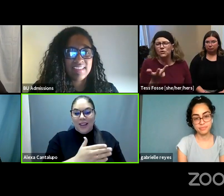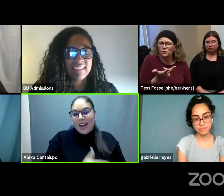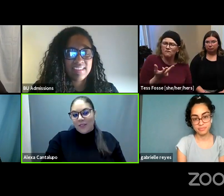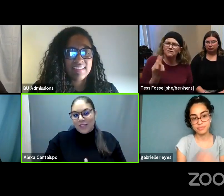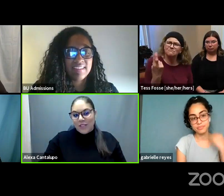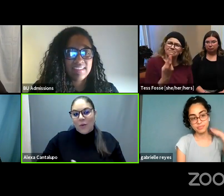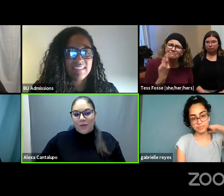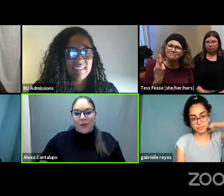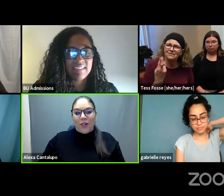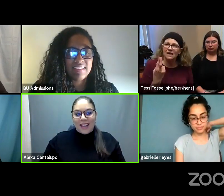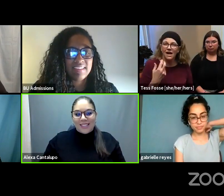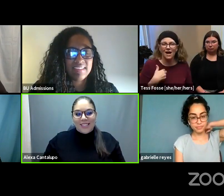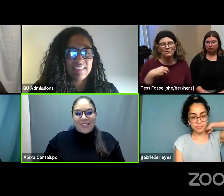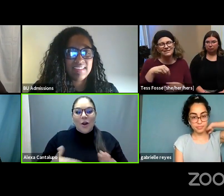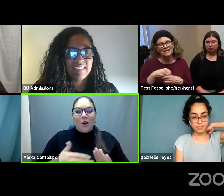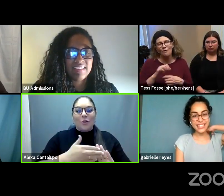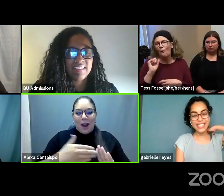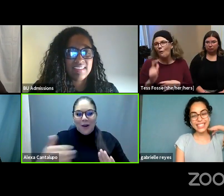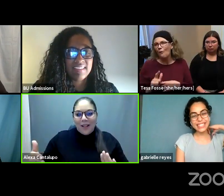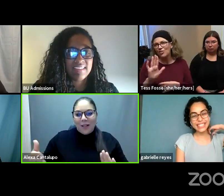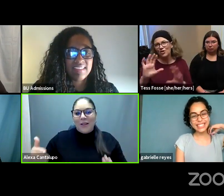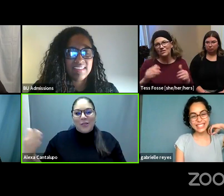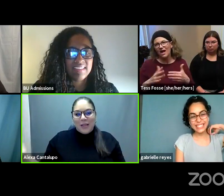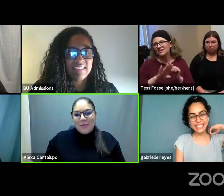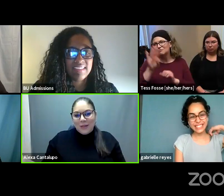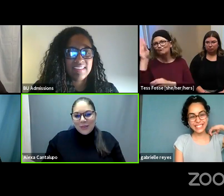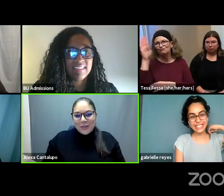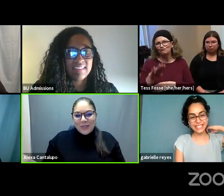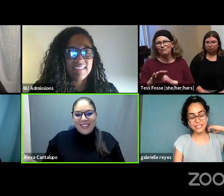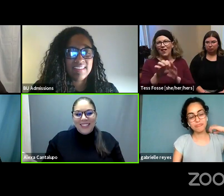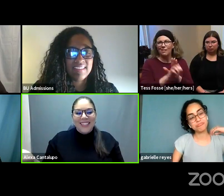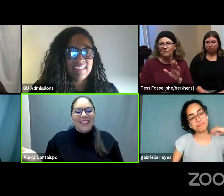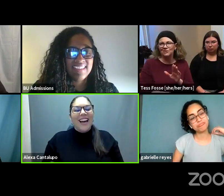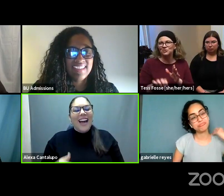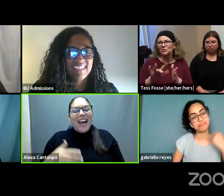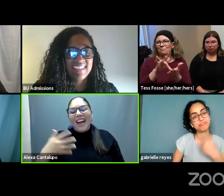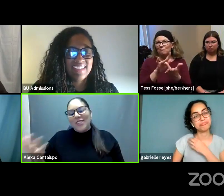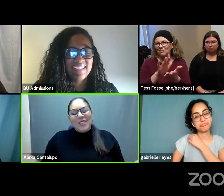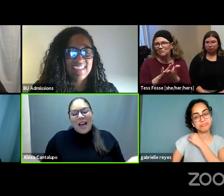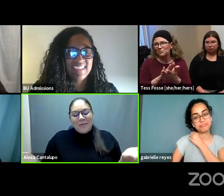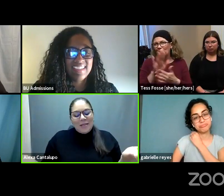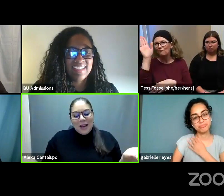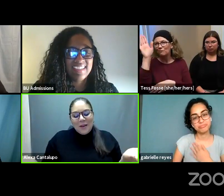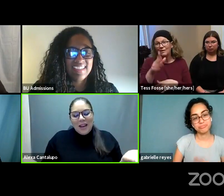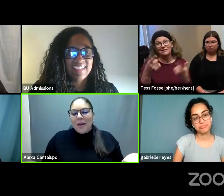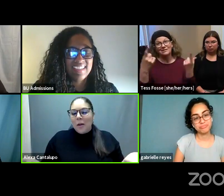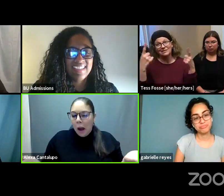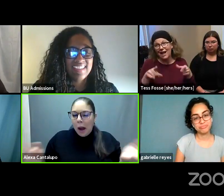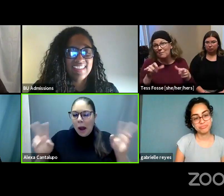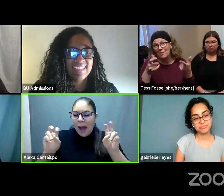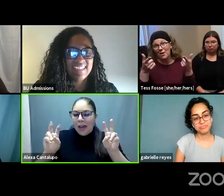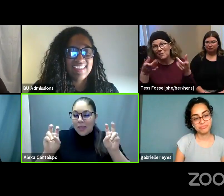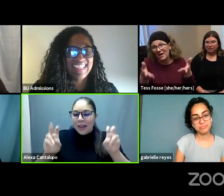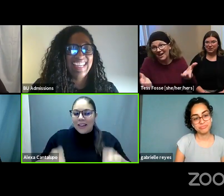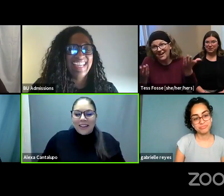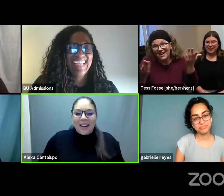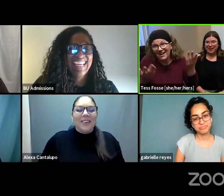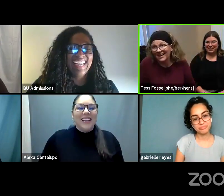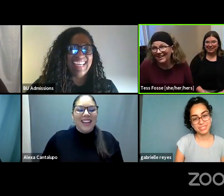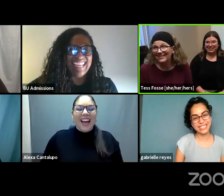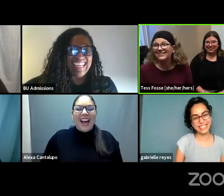wound up being in every single one of their classes throughout elementary and middle school. It just happened that way, I